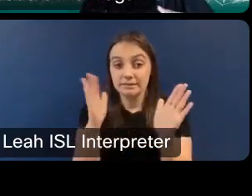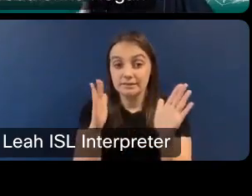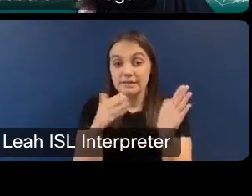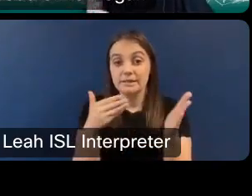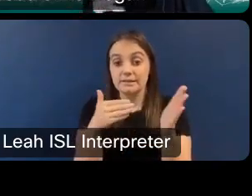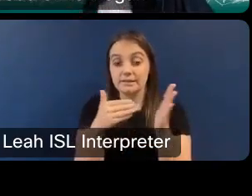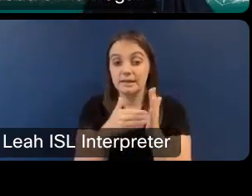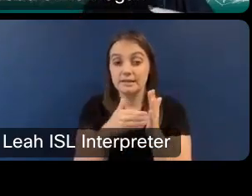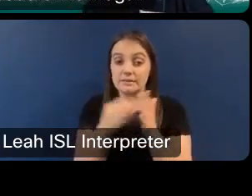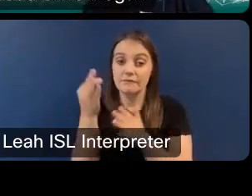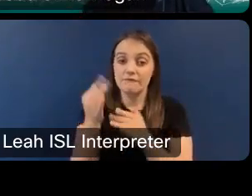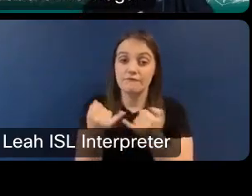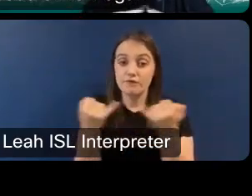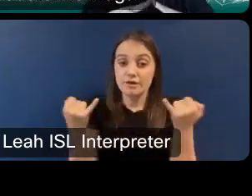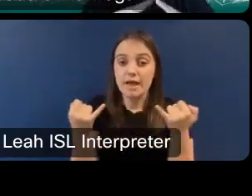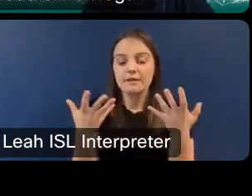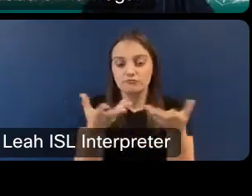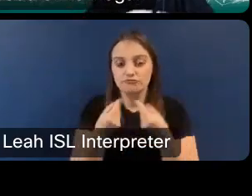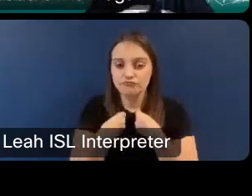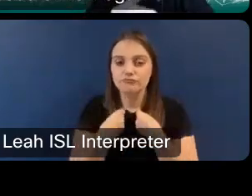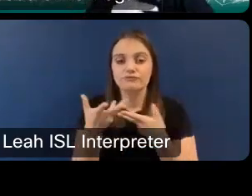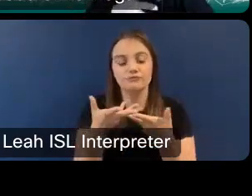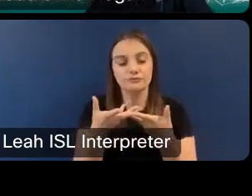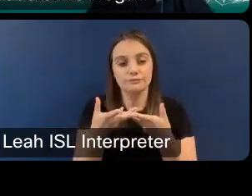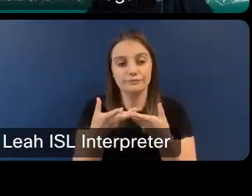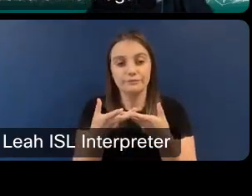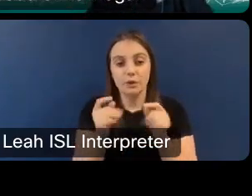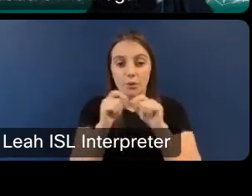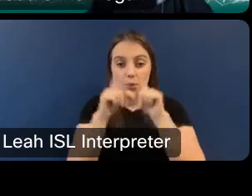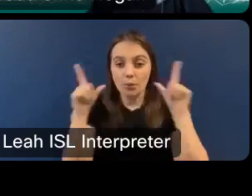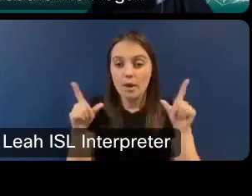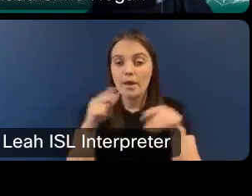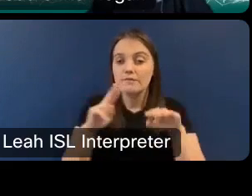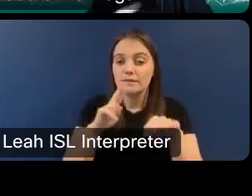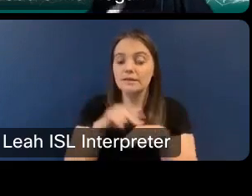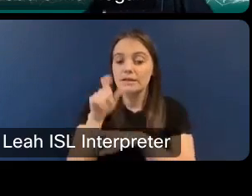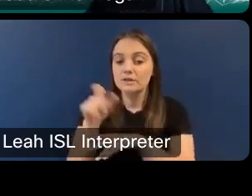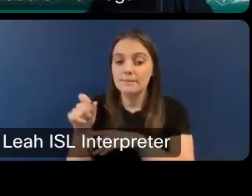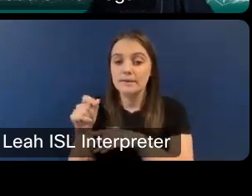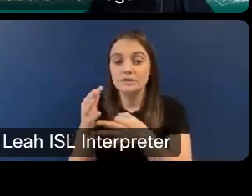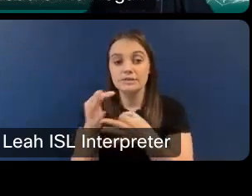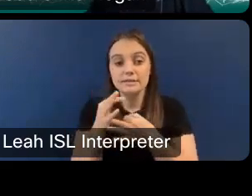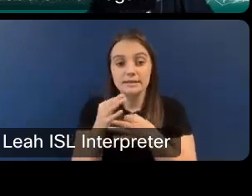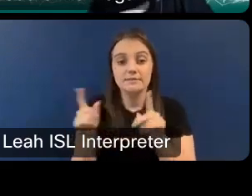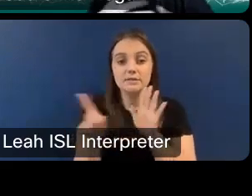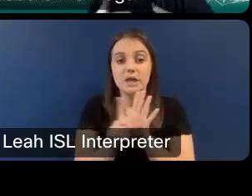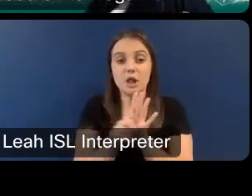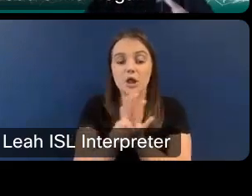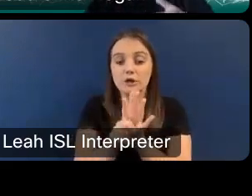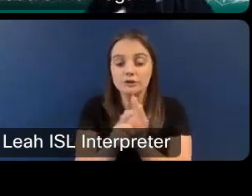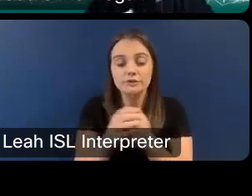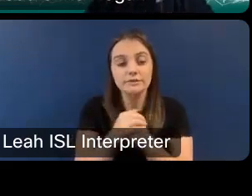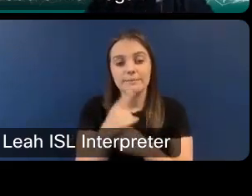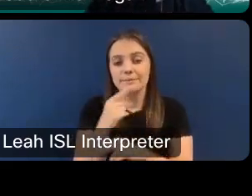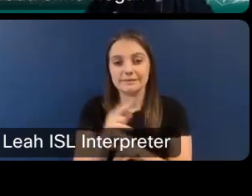and people have seen or are aware of the individual national patient safety alerts that have gone out, or some of the patient safety supplements, but they didn't